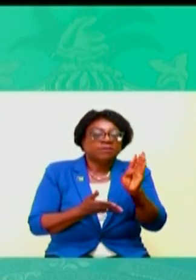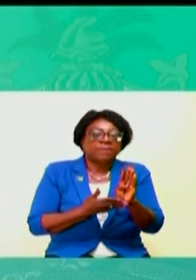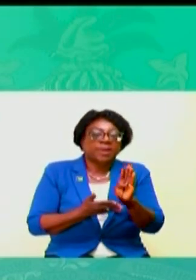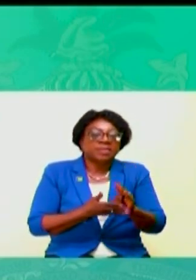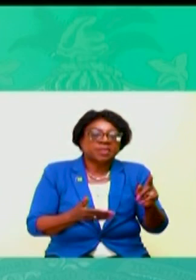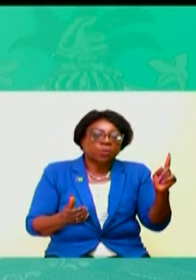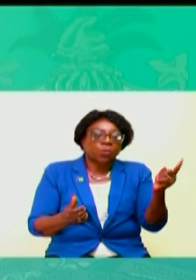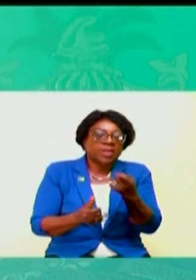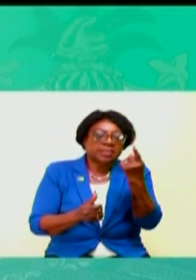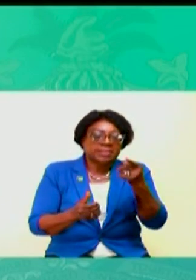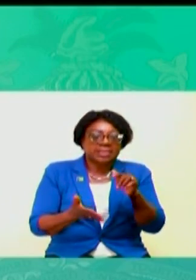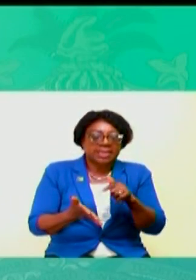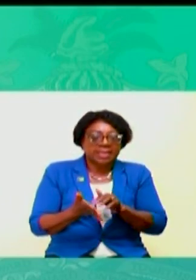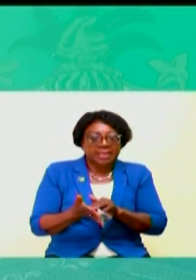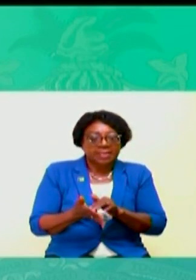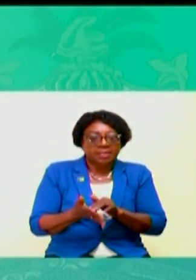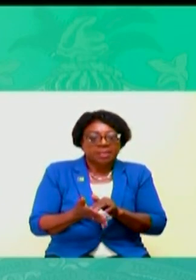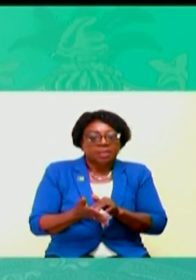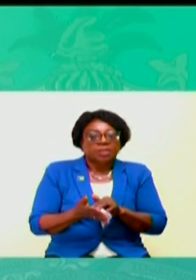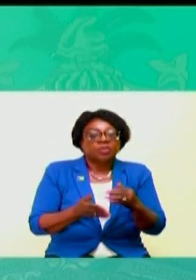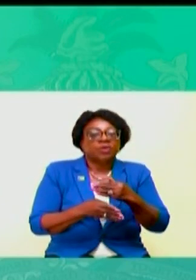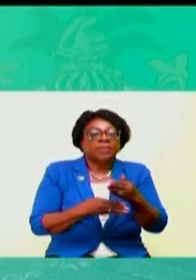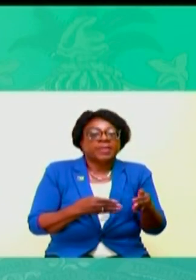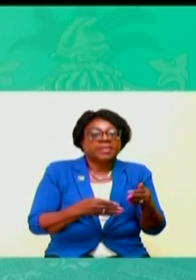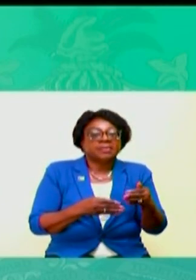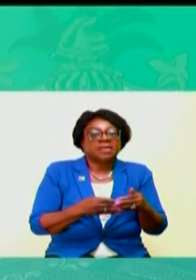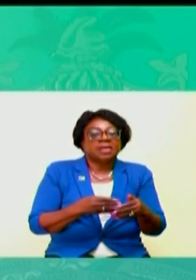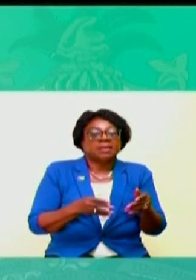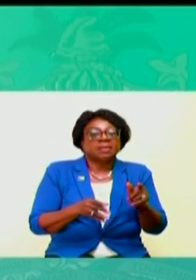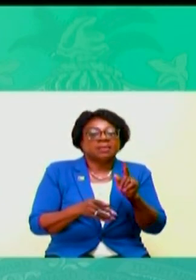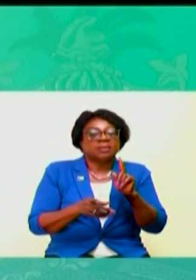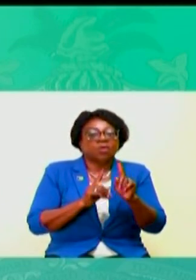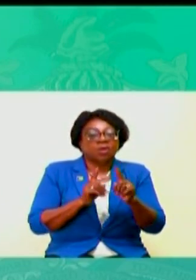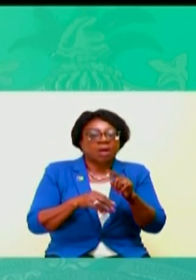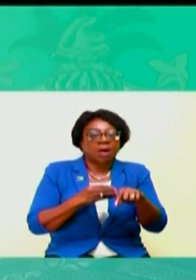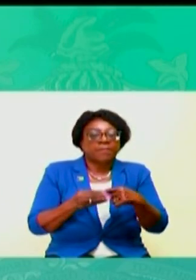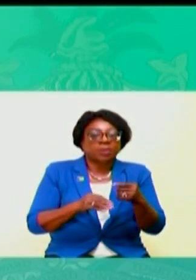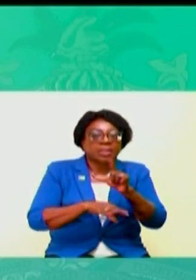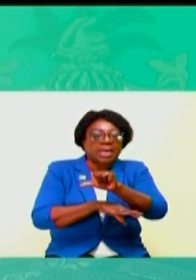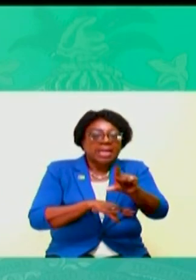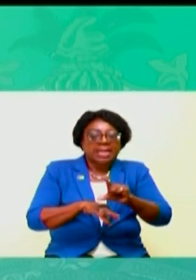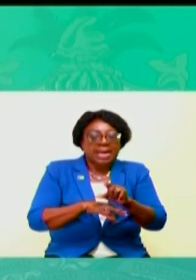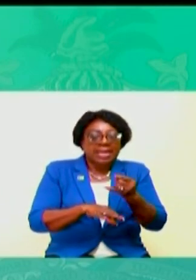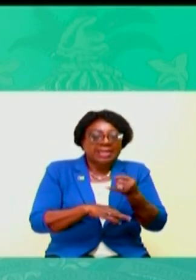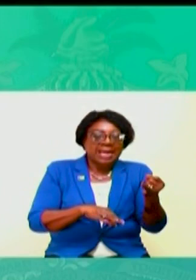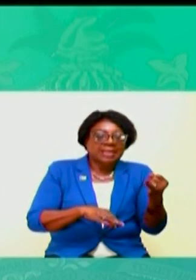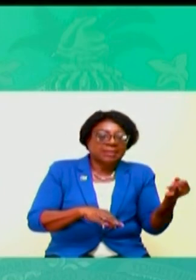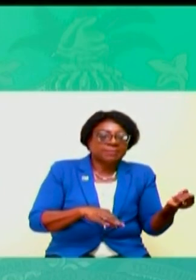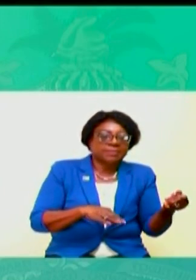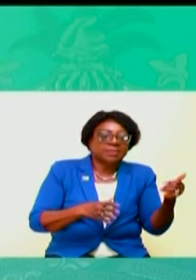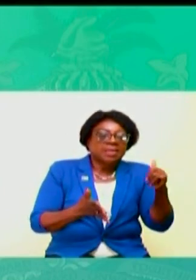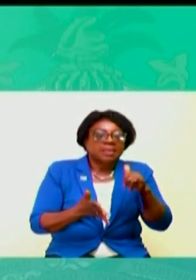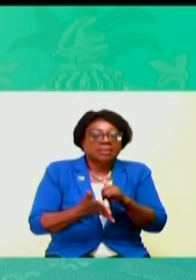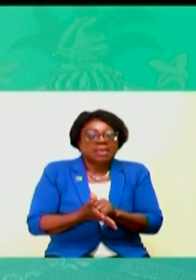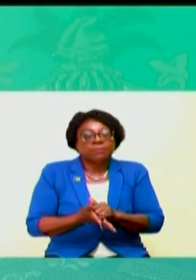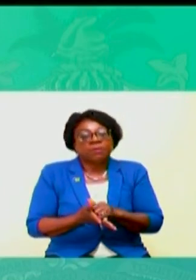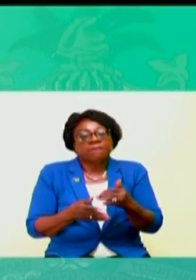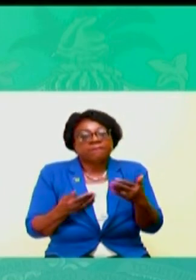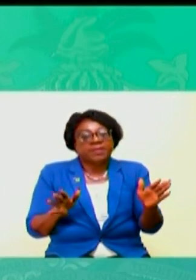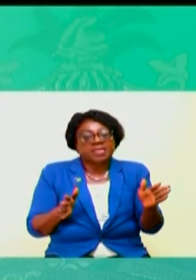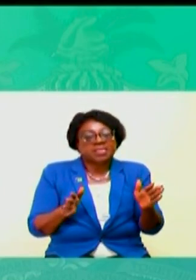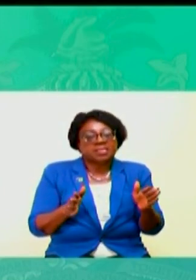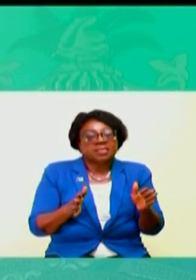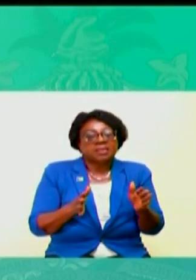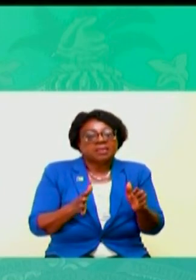again to replace and or address line items that were already dealt with by this administration